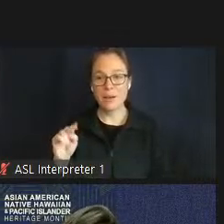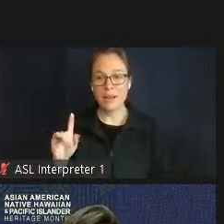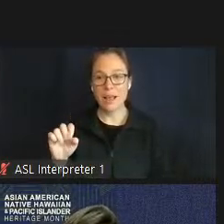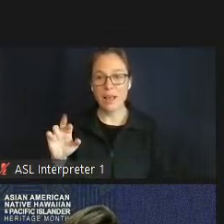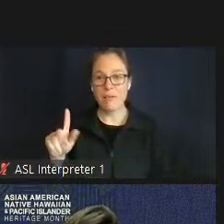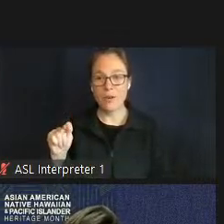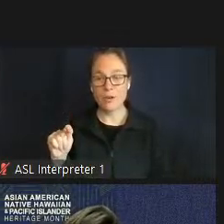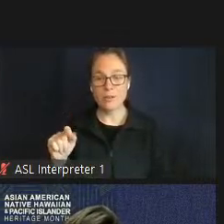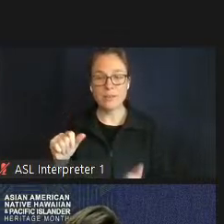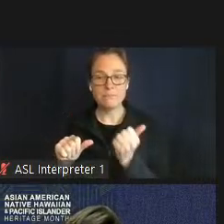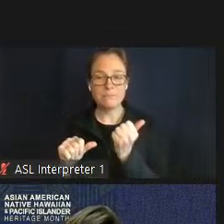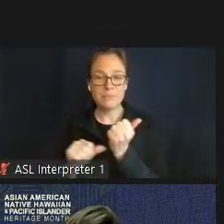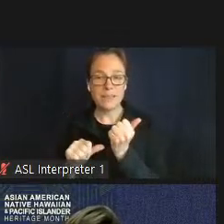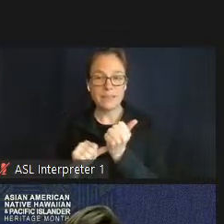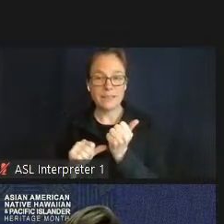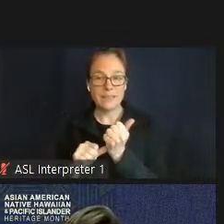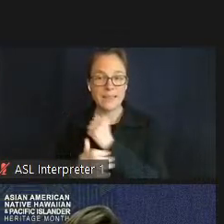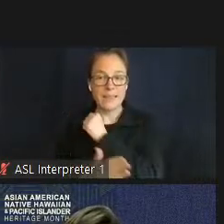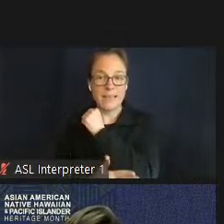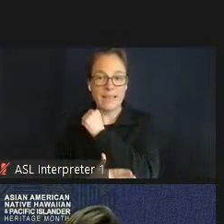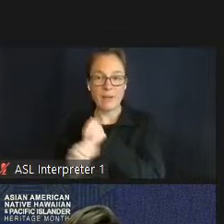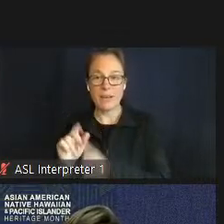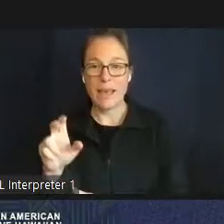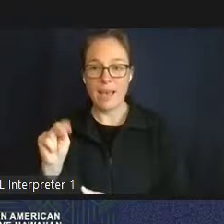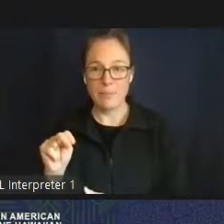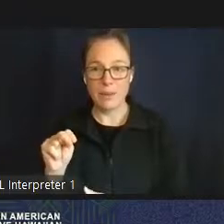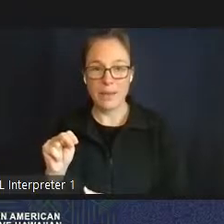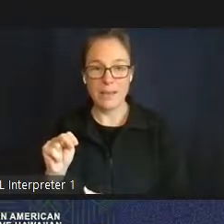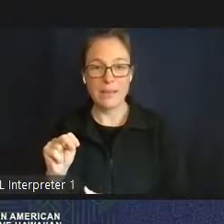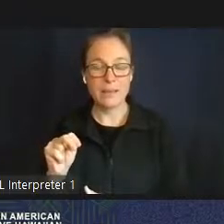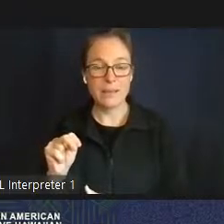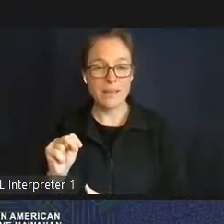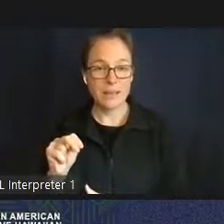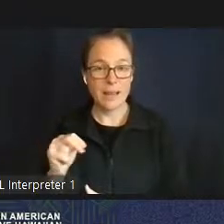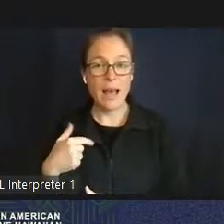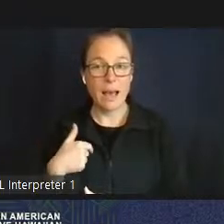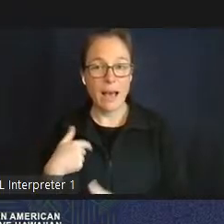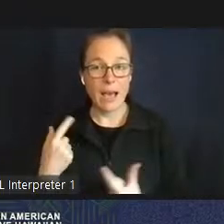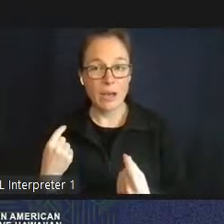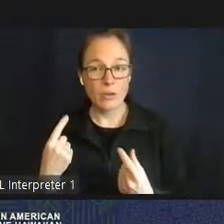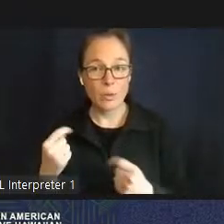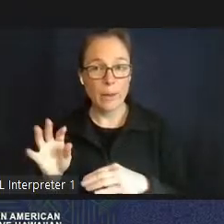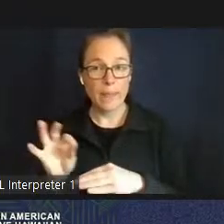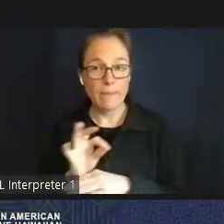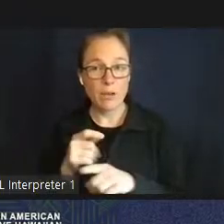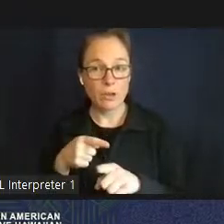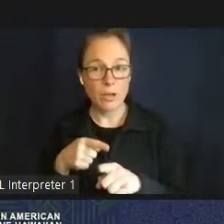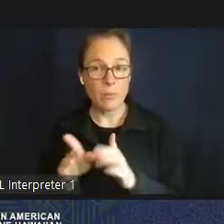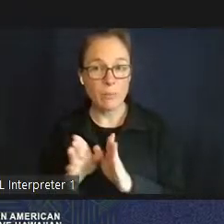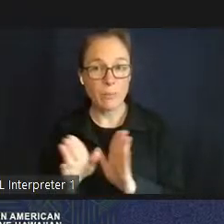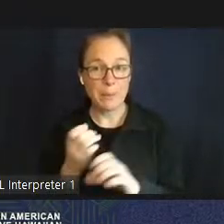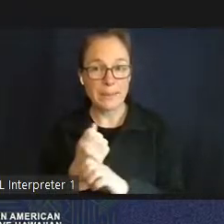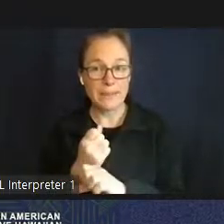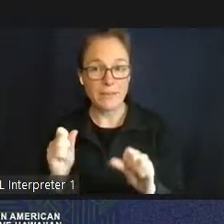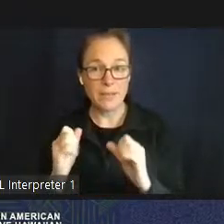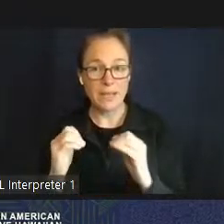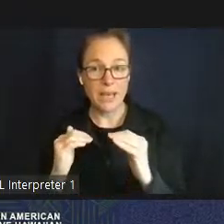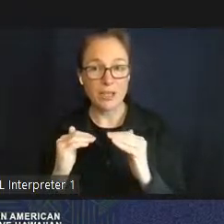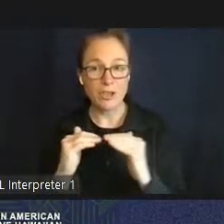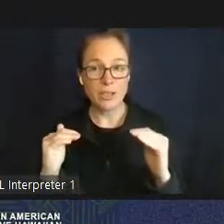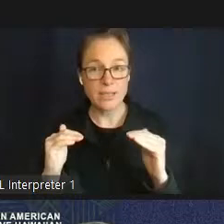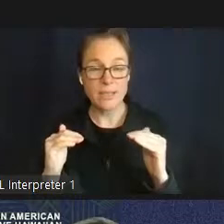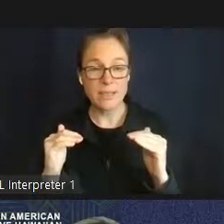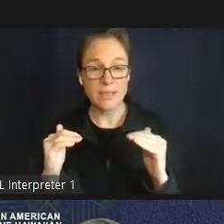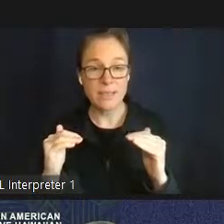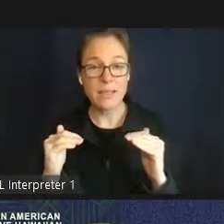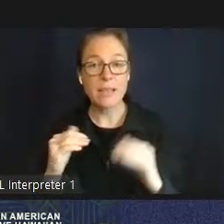County Administrators at Washington County, and my portfolio includes the functional area of Public Safety and Justice, which is comprised of the